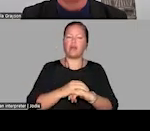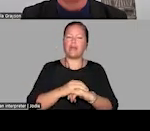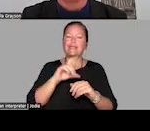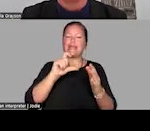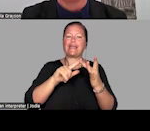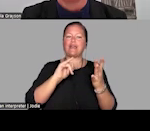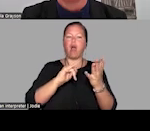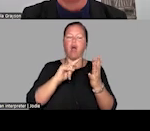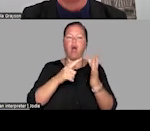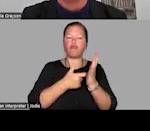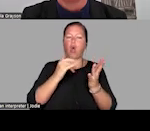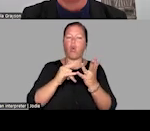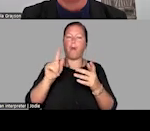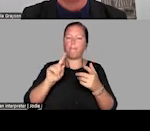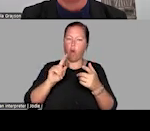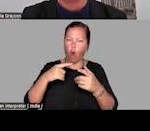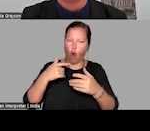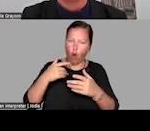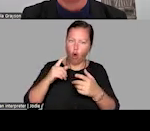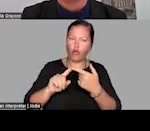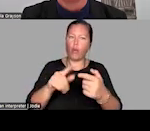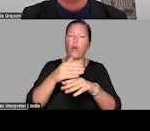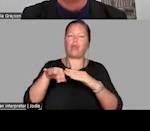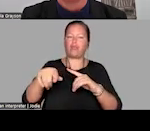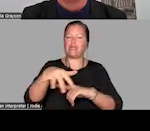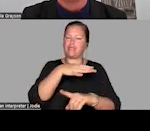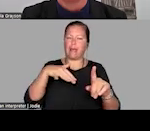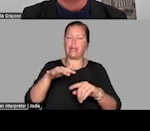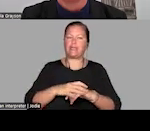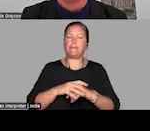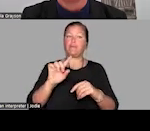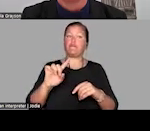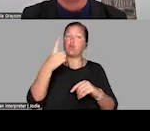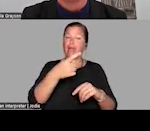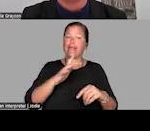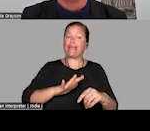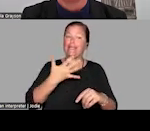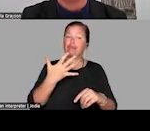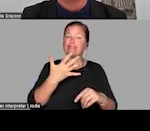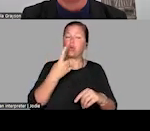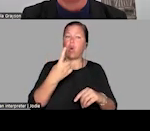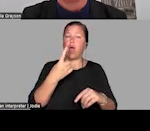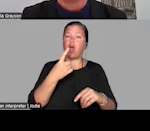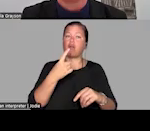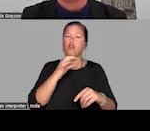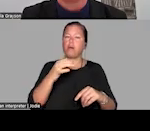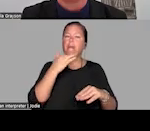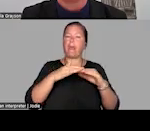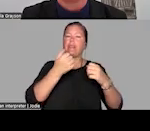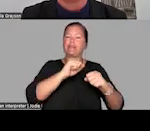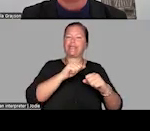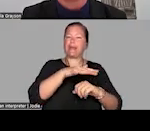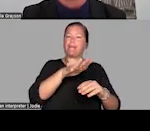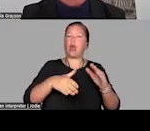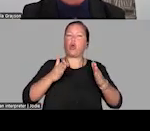CSRO's ongoing work in this space. So the first one actually is an interesting one, not too much in the protection space. It's human agency